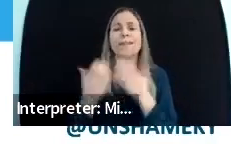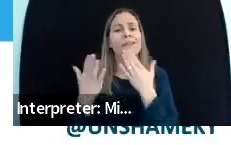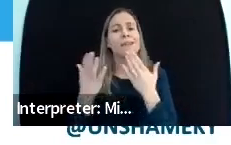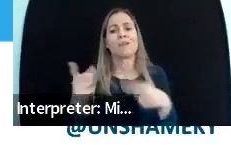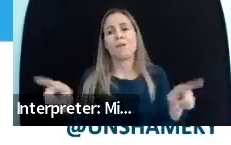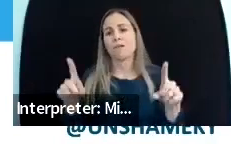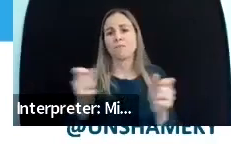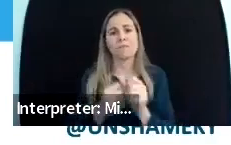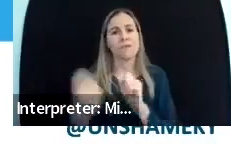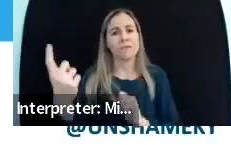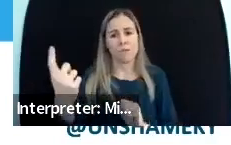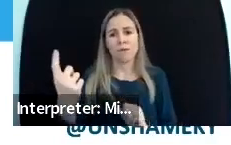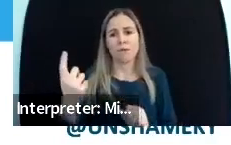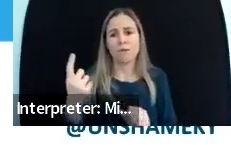everybody